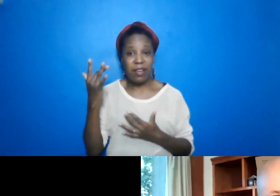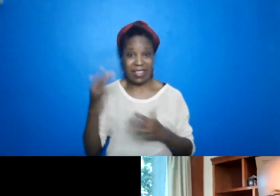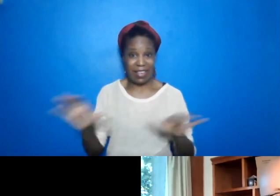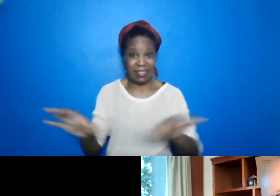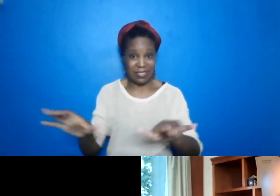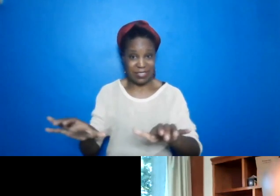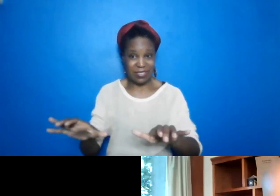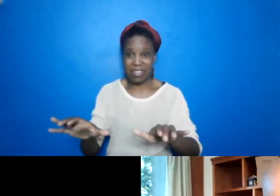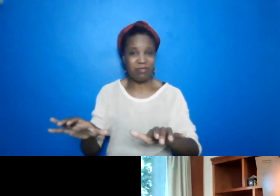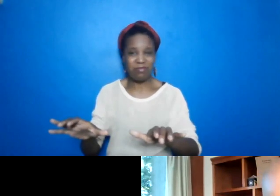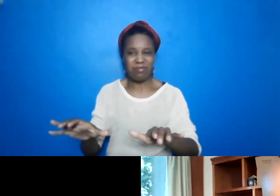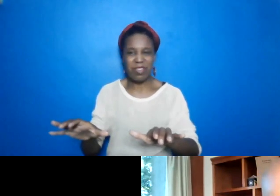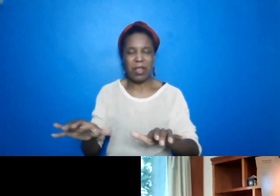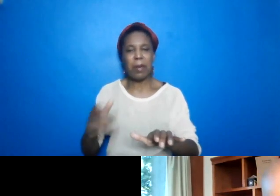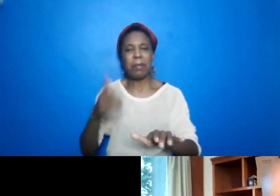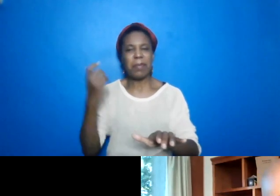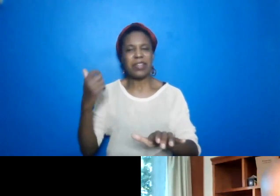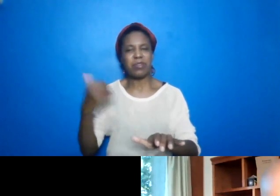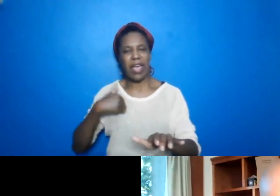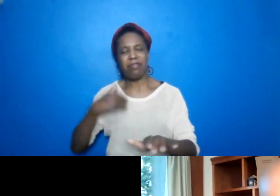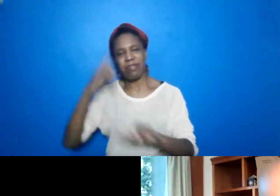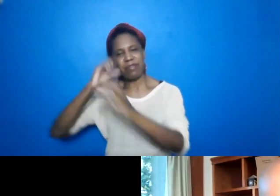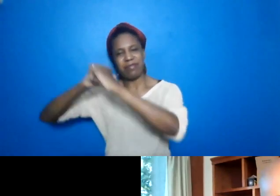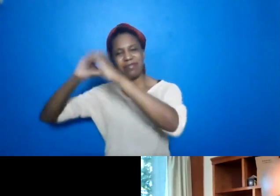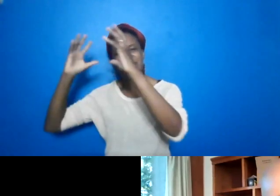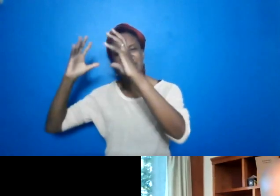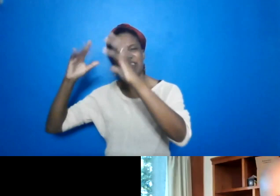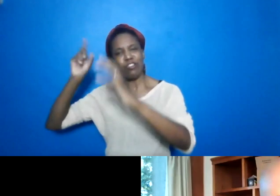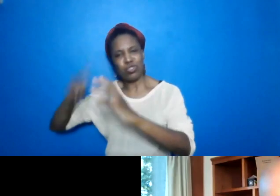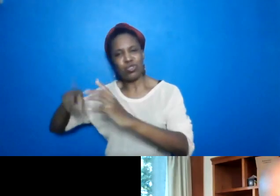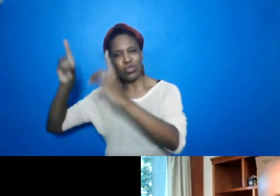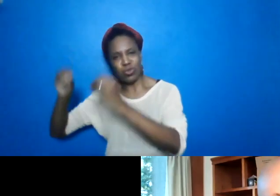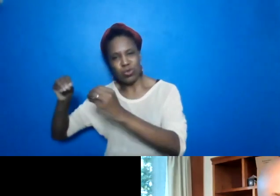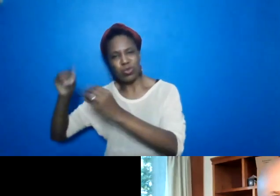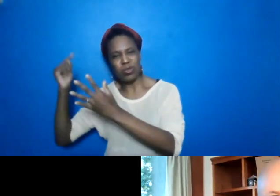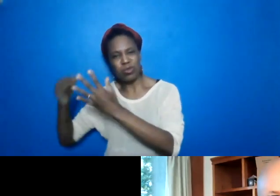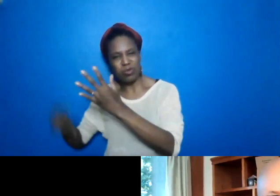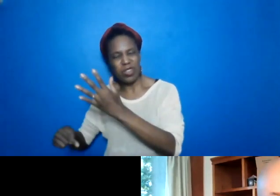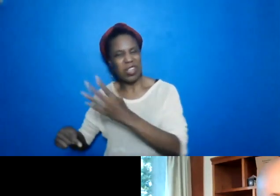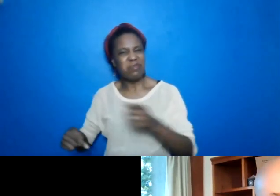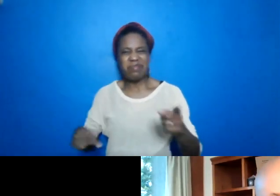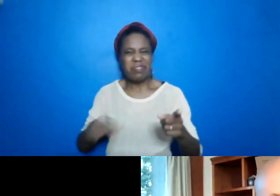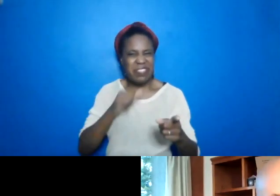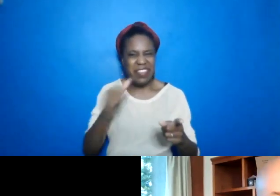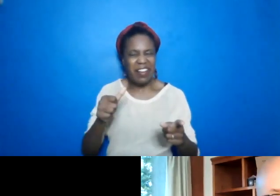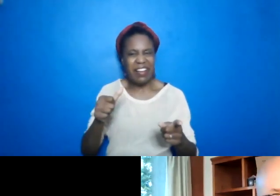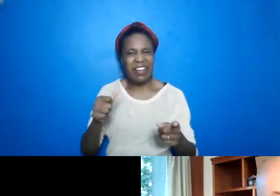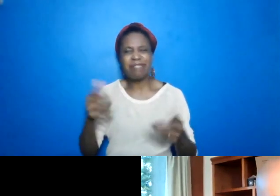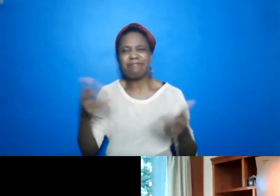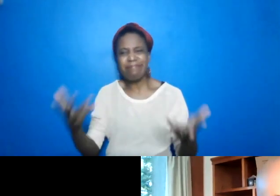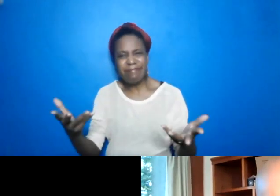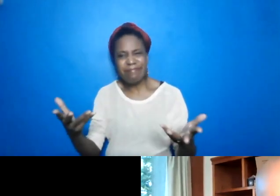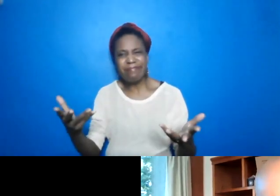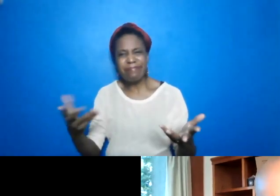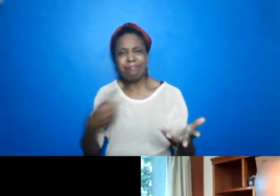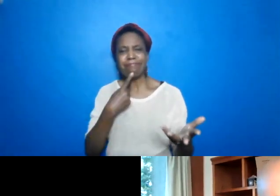children for what you think they should have done, right? And it's the gap in between. And so when we do double listening, when somebody offers a